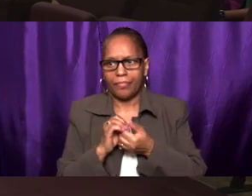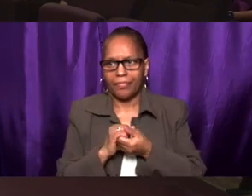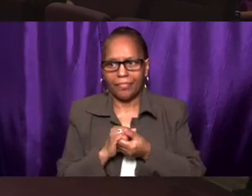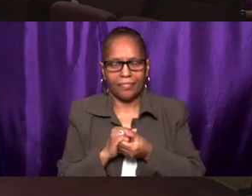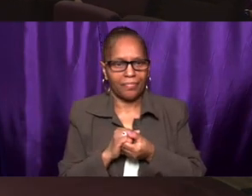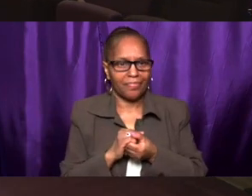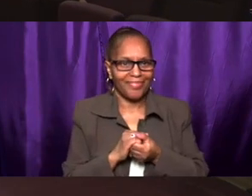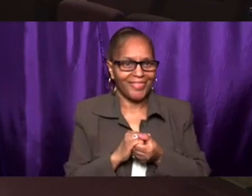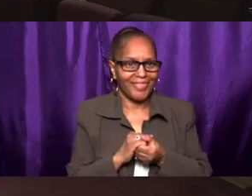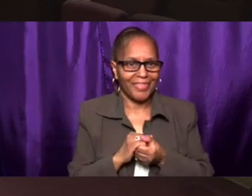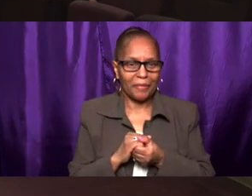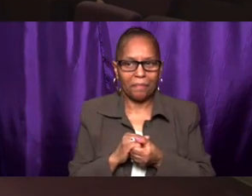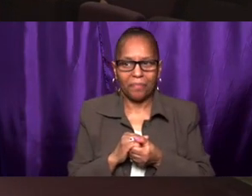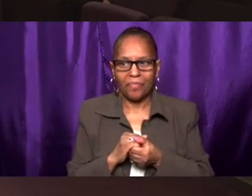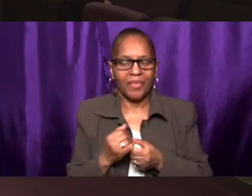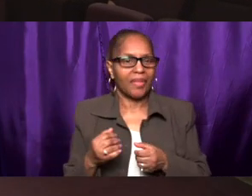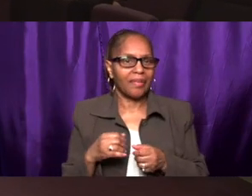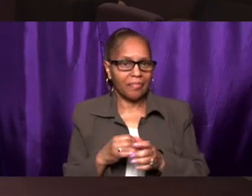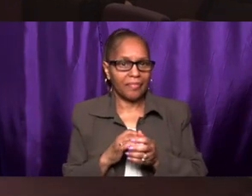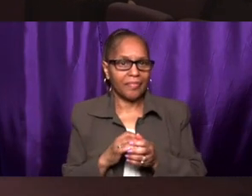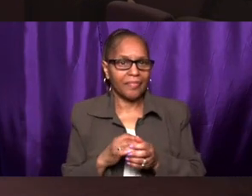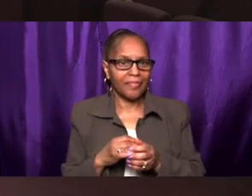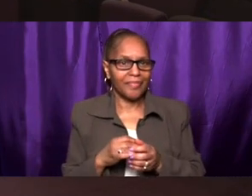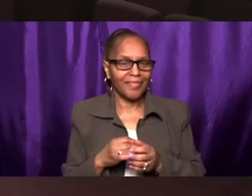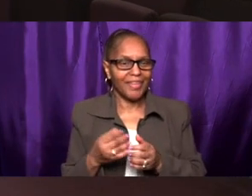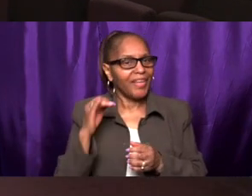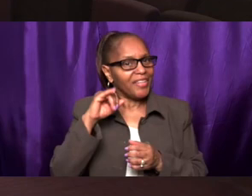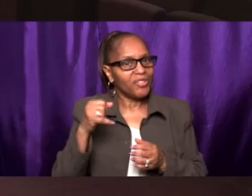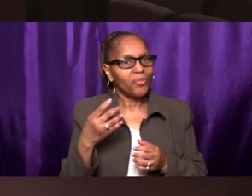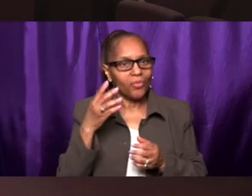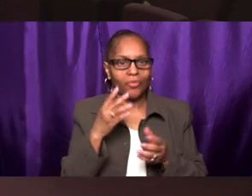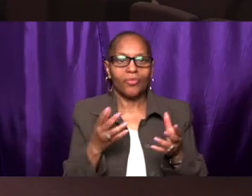I ain't gonna make a whole lot of noise today. I just wanted to marinate.